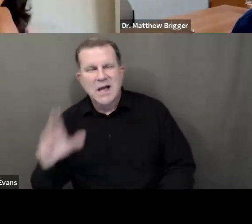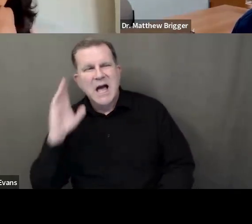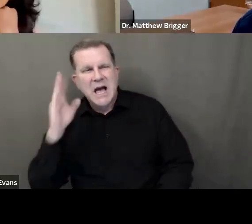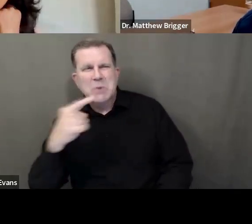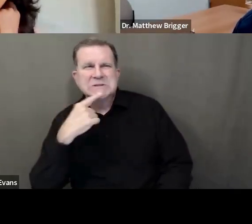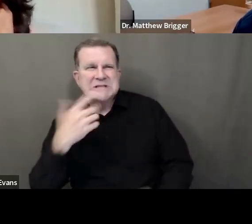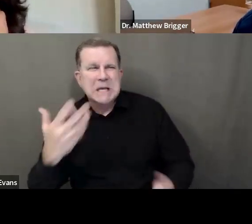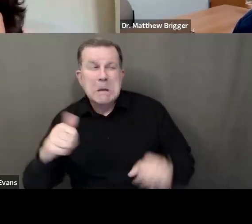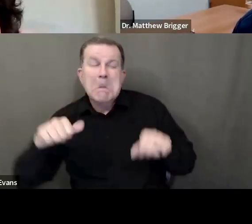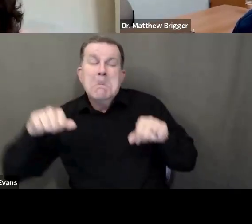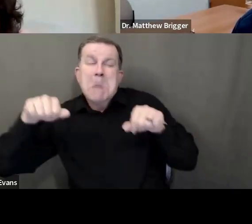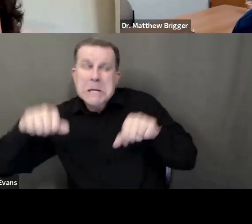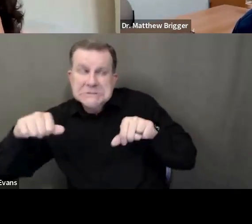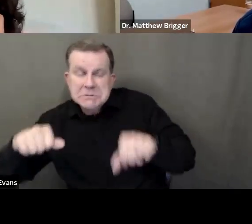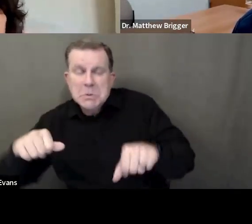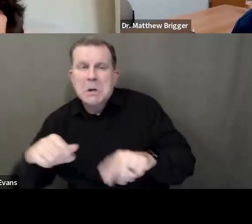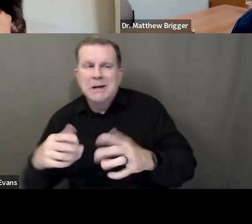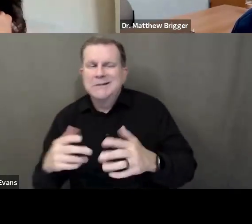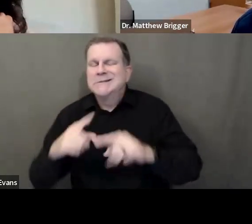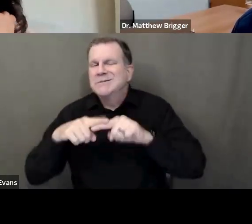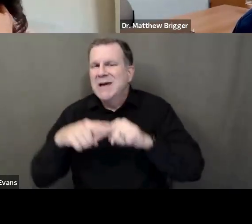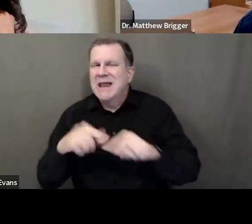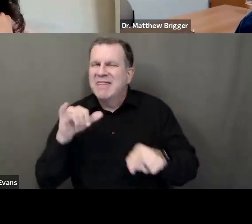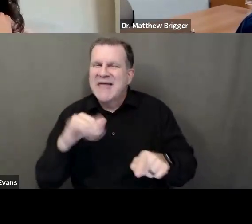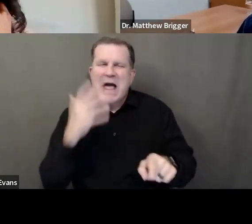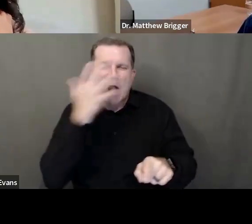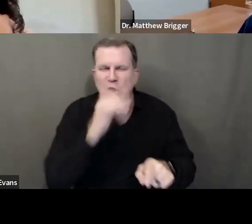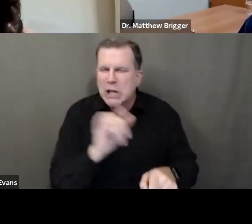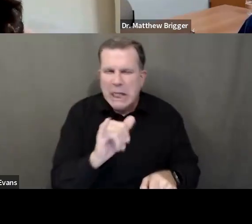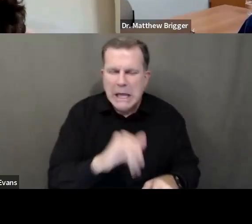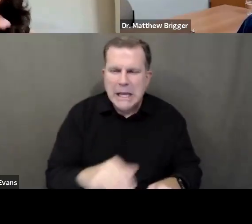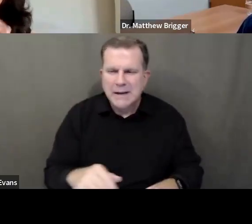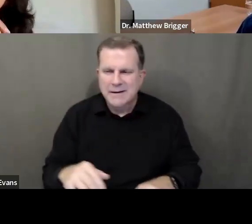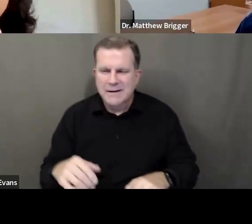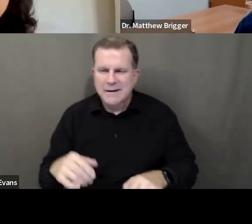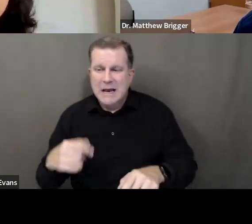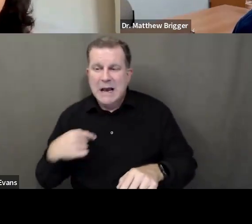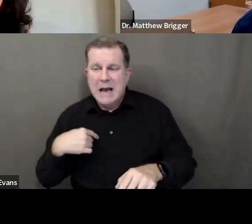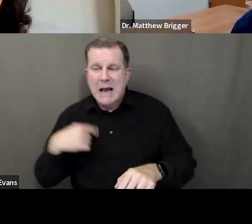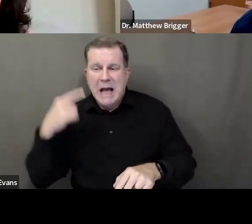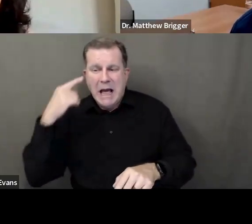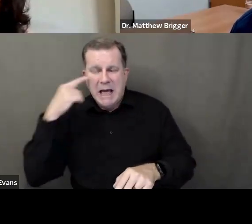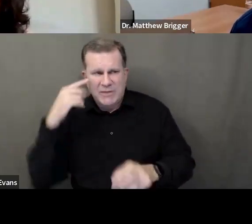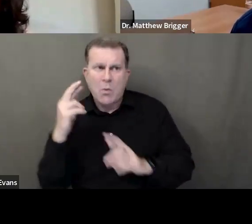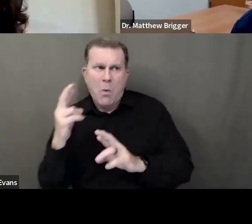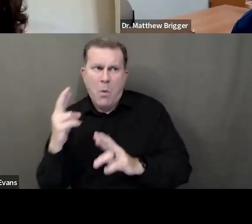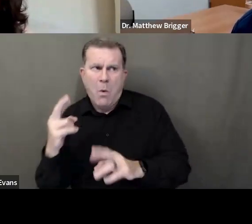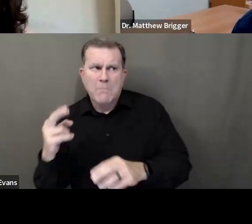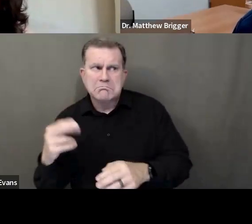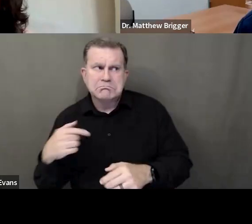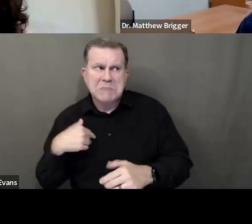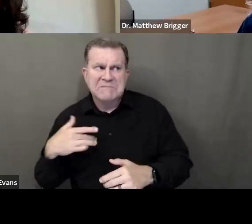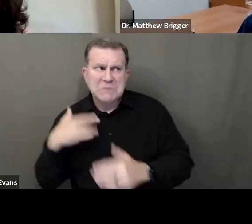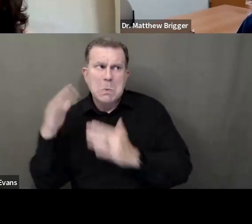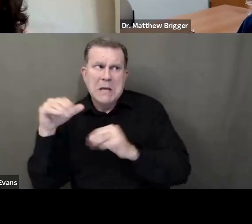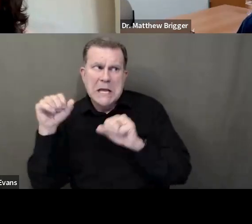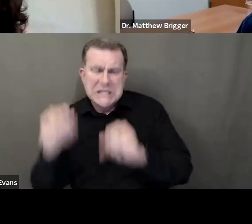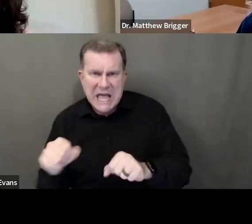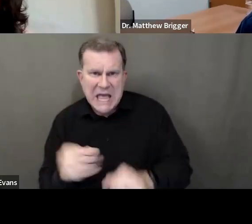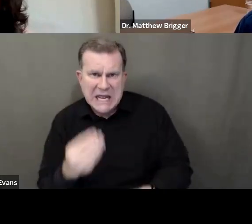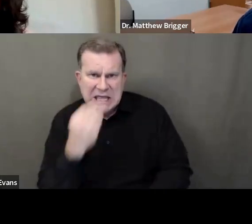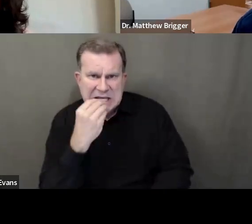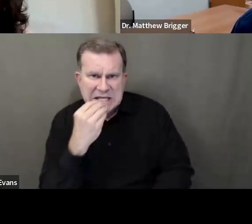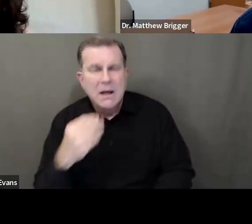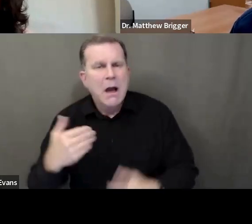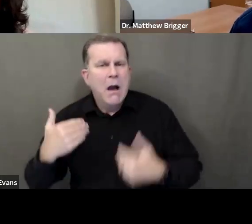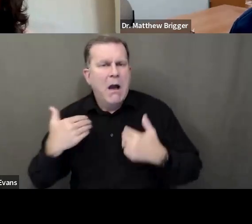of what that looks like. I would say that I would be very hopeful that we could. I think that there are definitely ways and we have definitely procedures